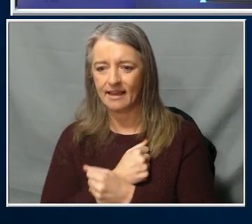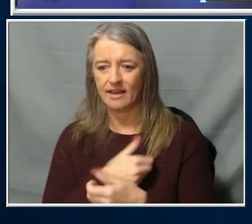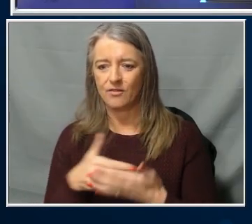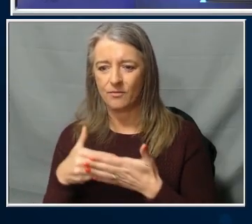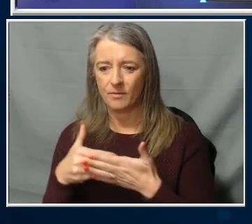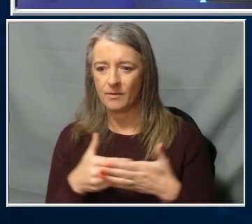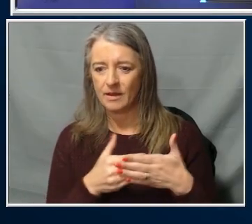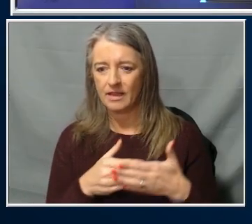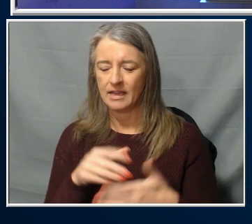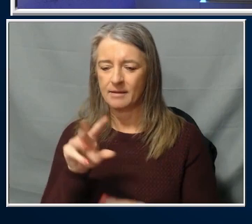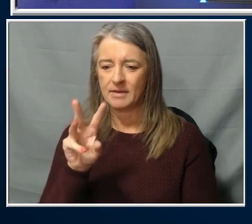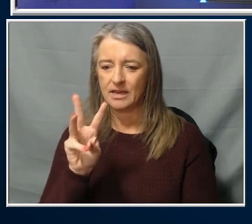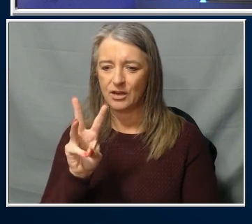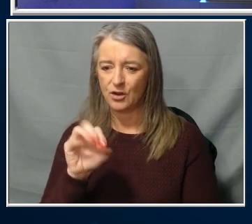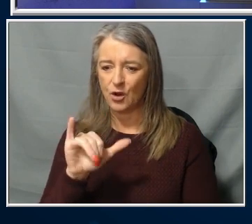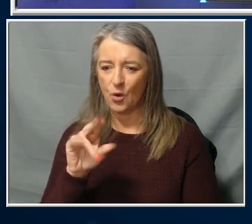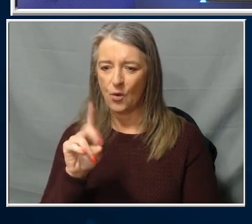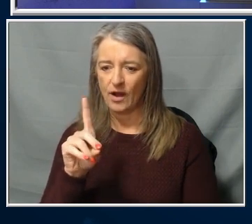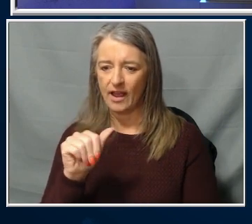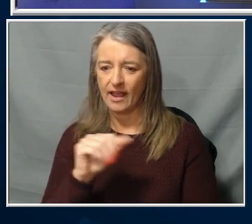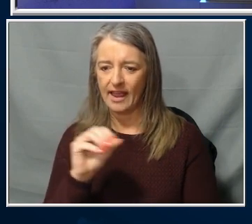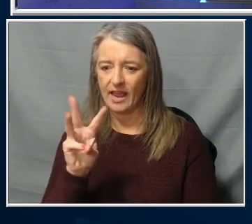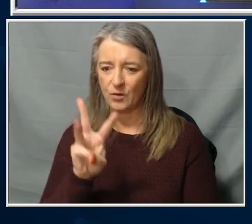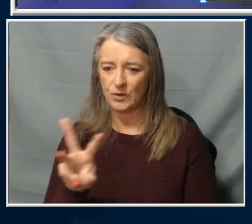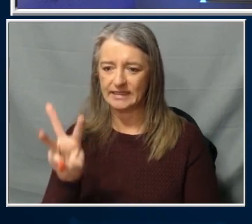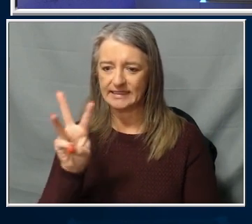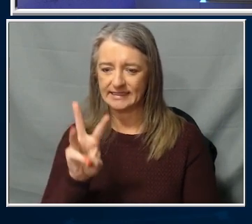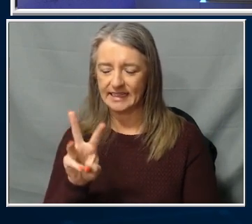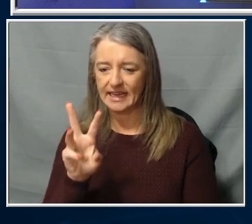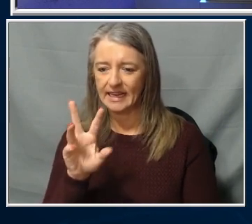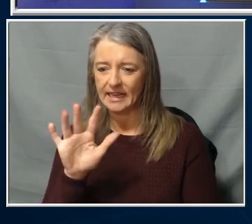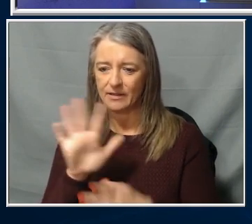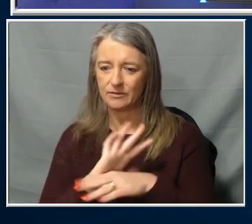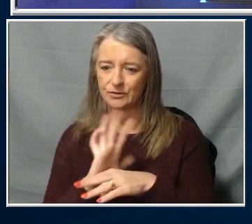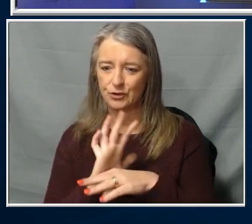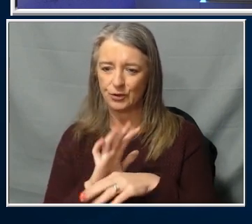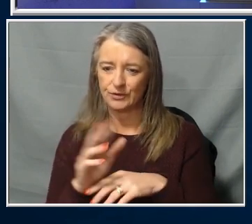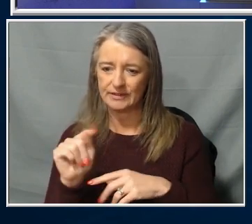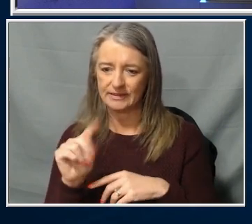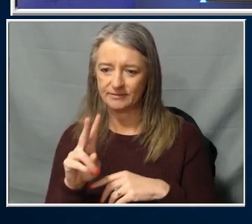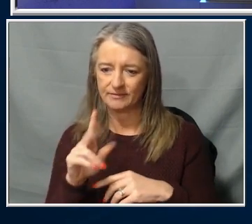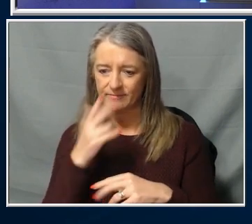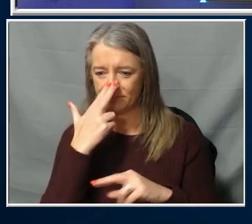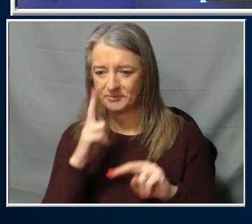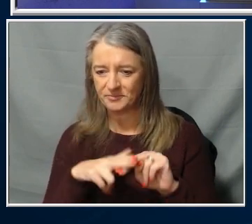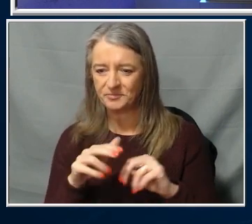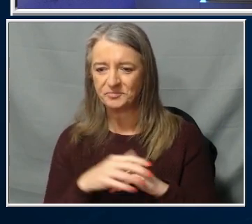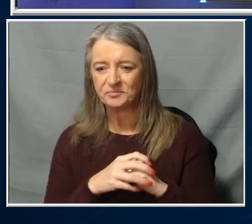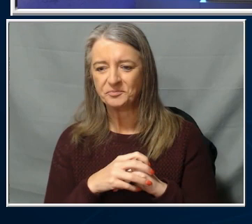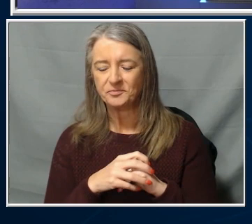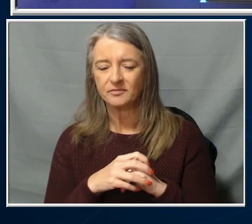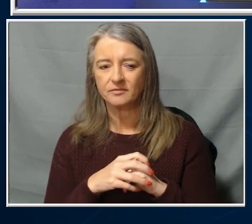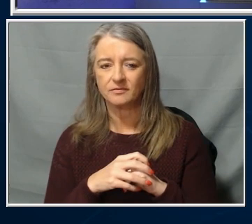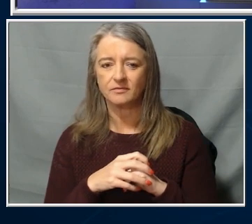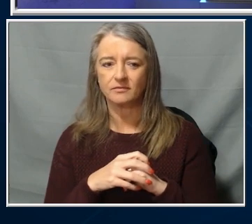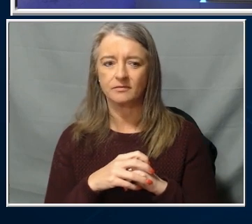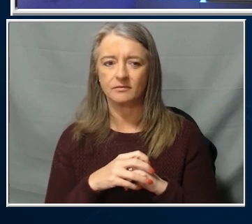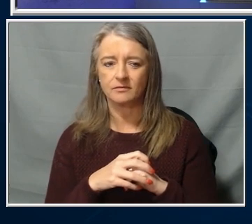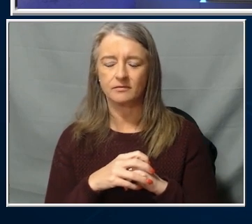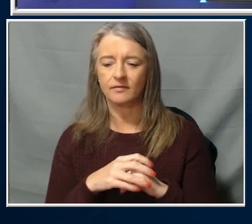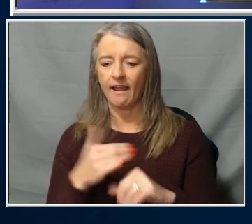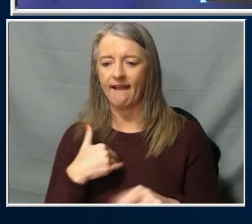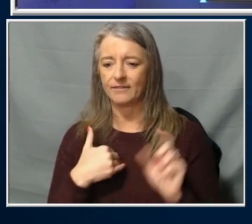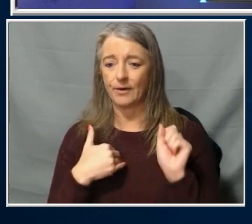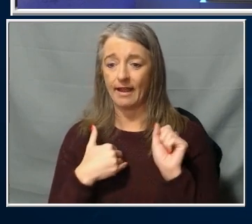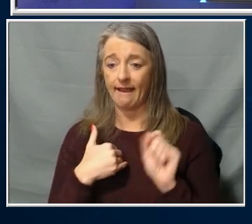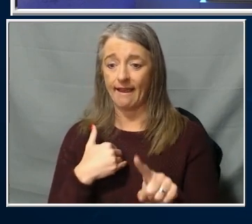Wednesday. Those are like the biggies right now. Yeah. Wednesday. That's fun. Okay, so I have to ask you, because Dr.